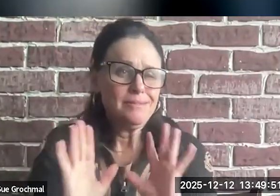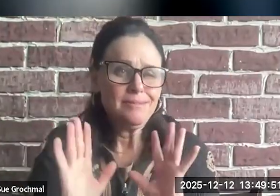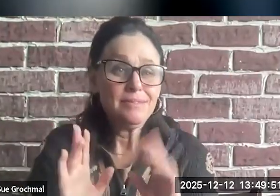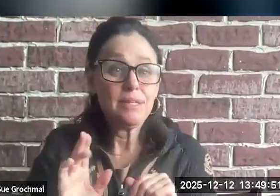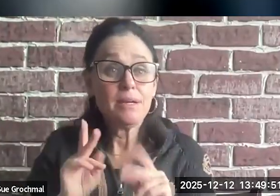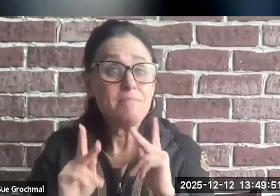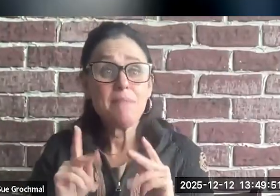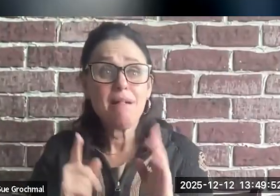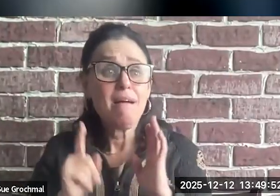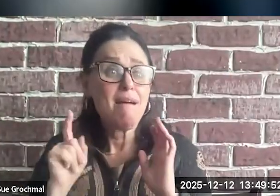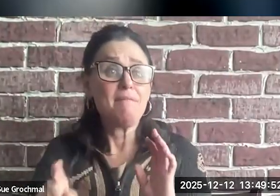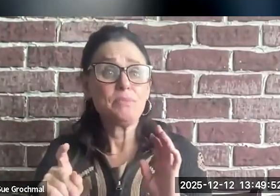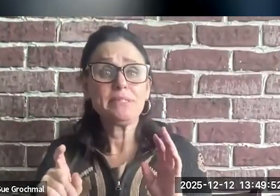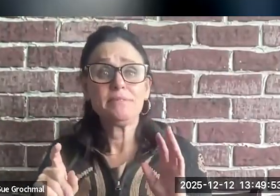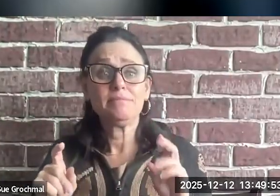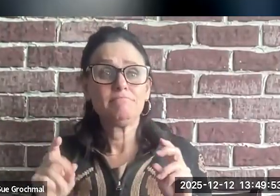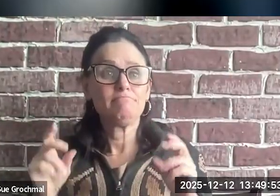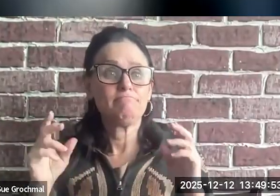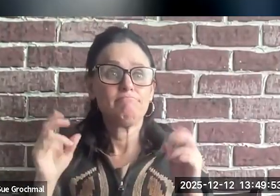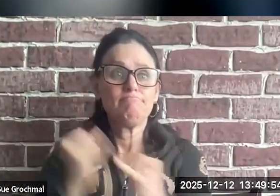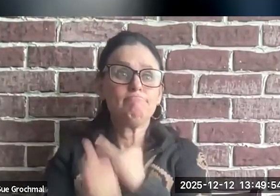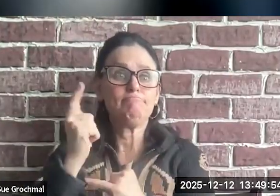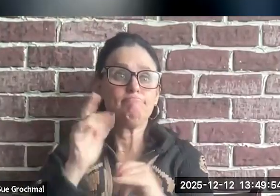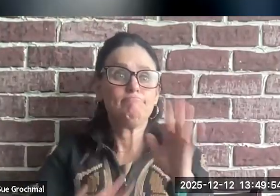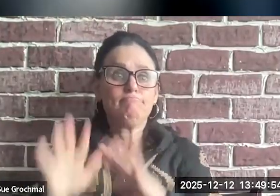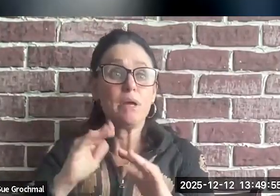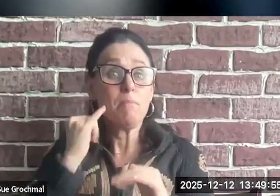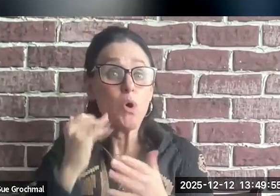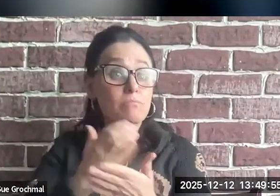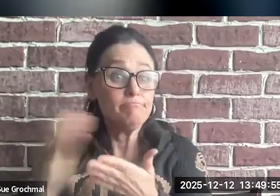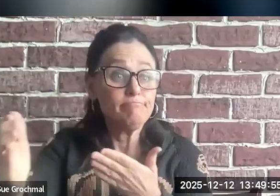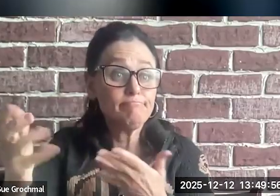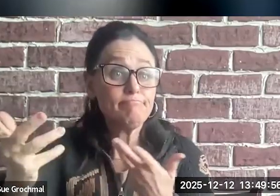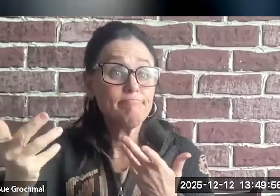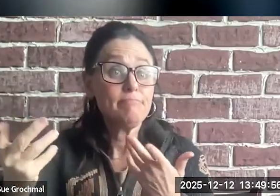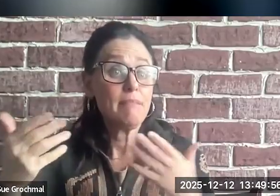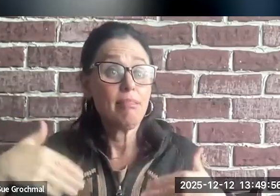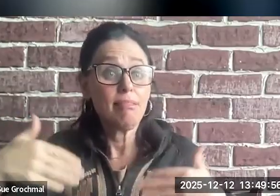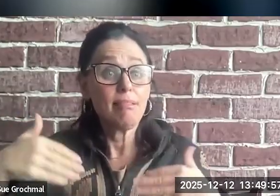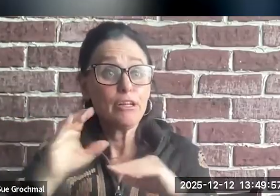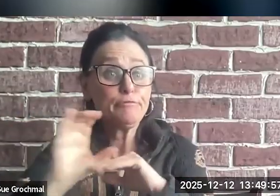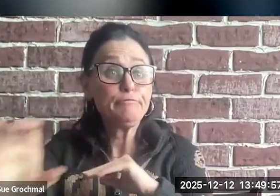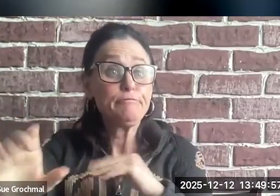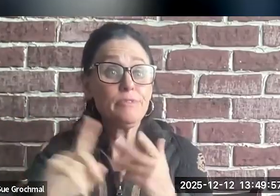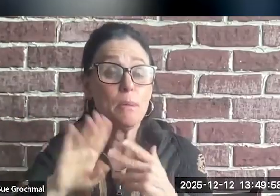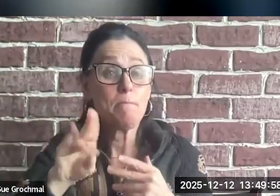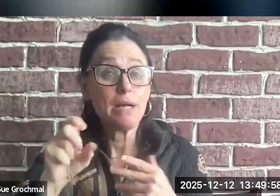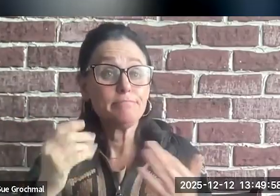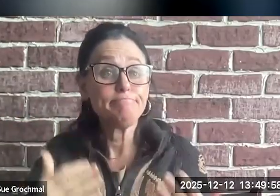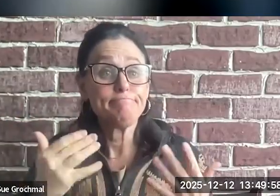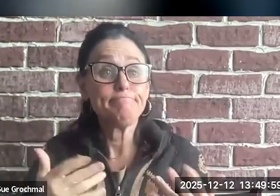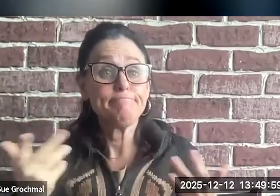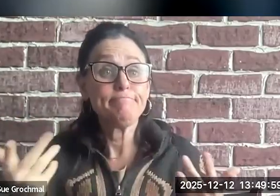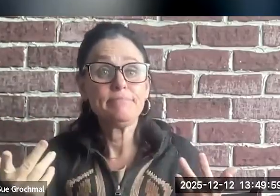to be spontaneous in if their sidewalk hasn't been plowed or the bus doesn't come, and there's things that people with disabilities